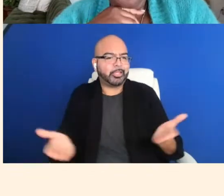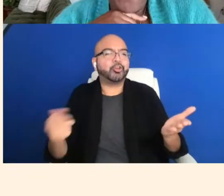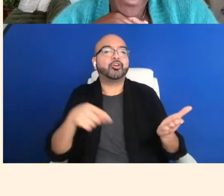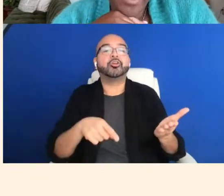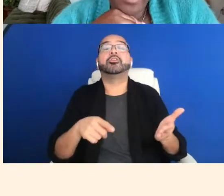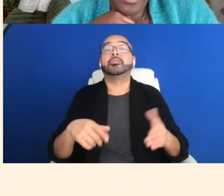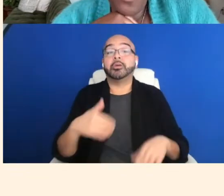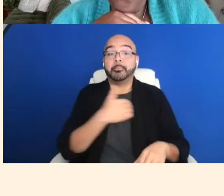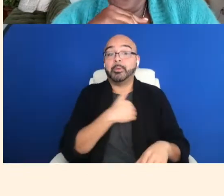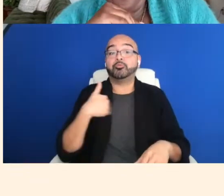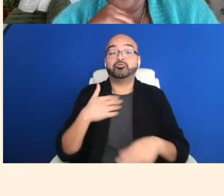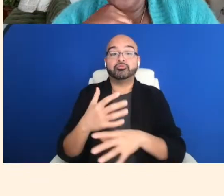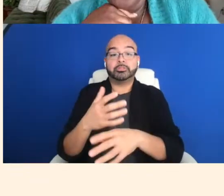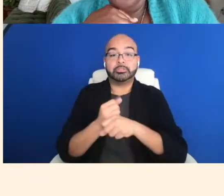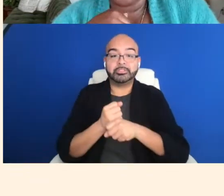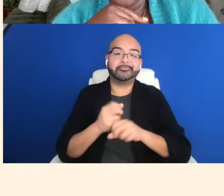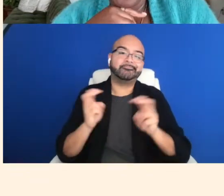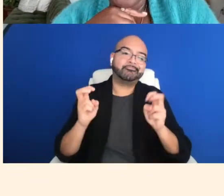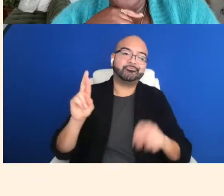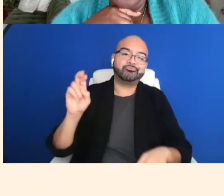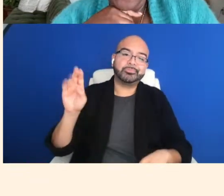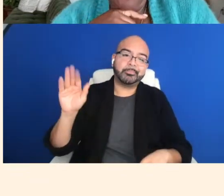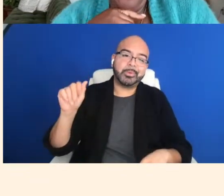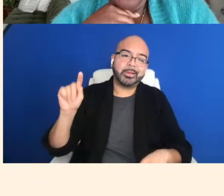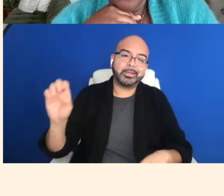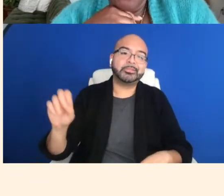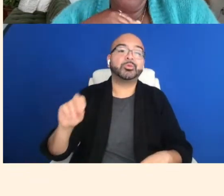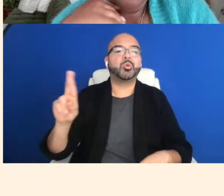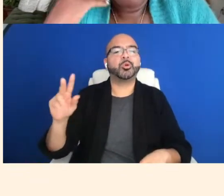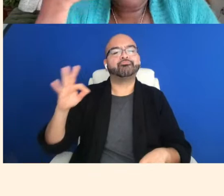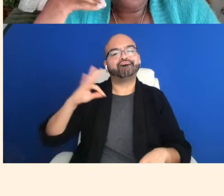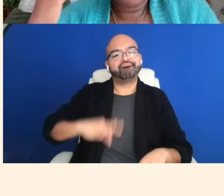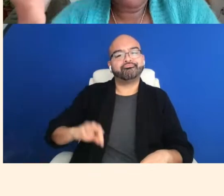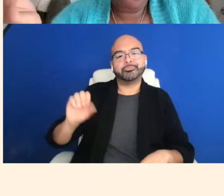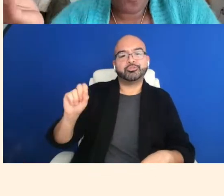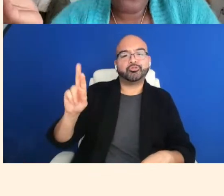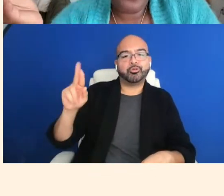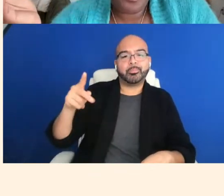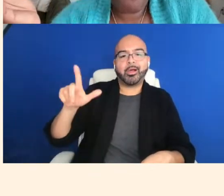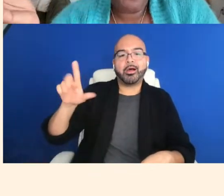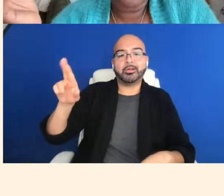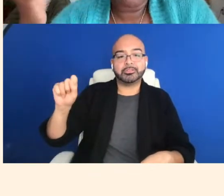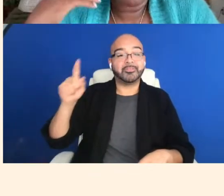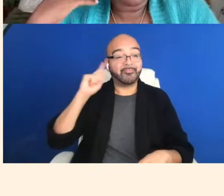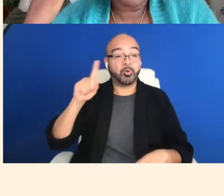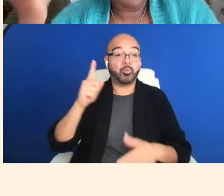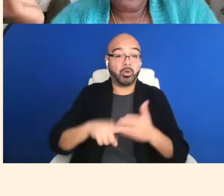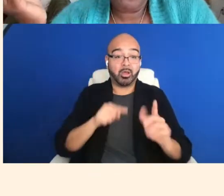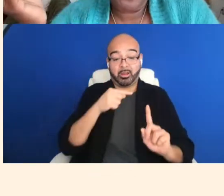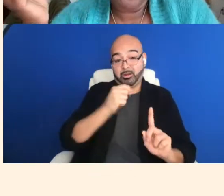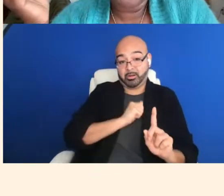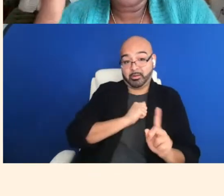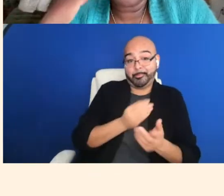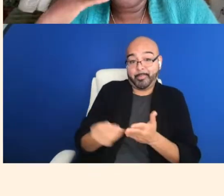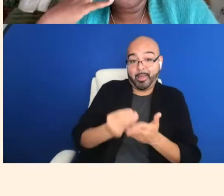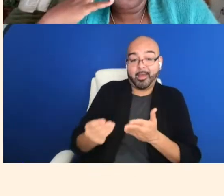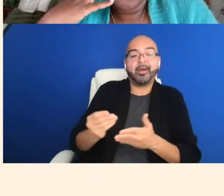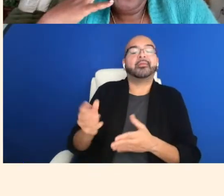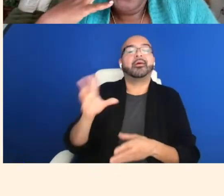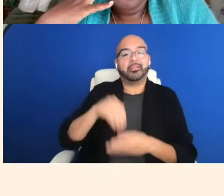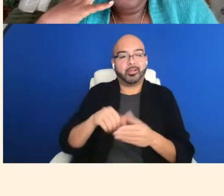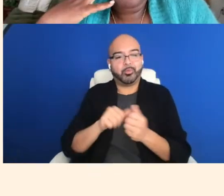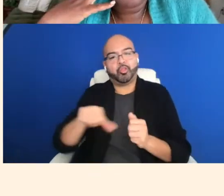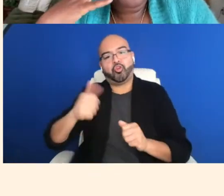a rebate or a surplus at the end of the year for what you've bought, along with some of your fellow